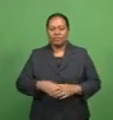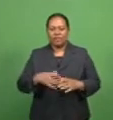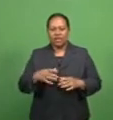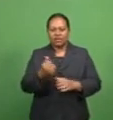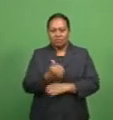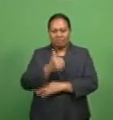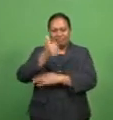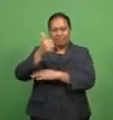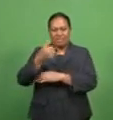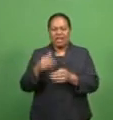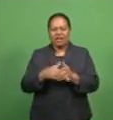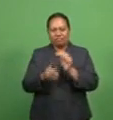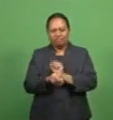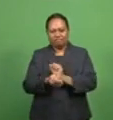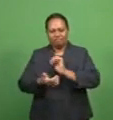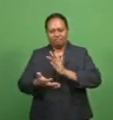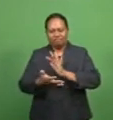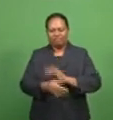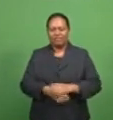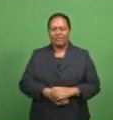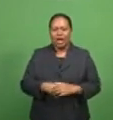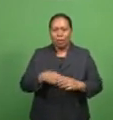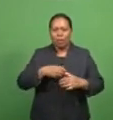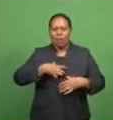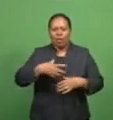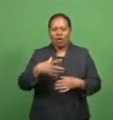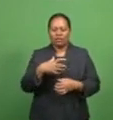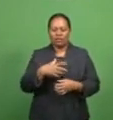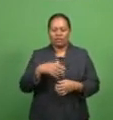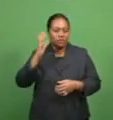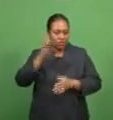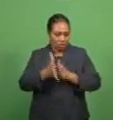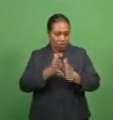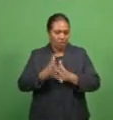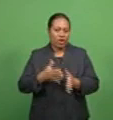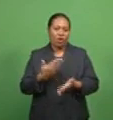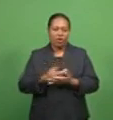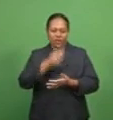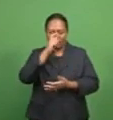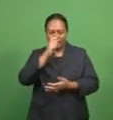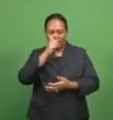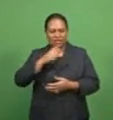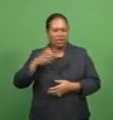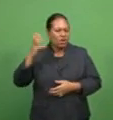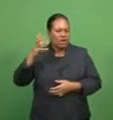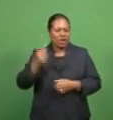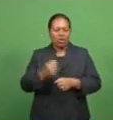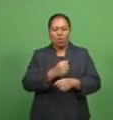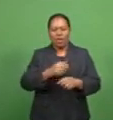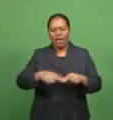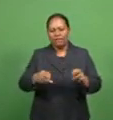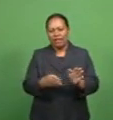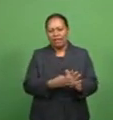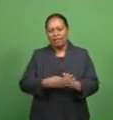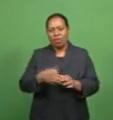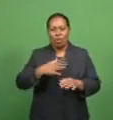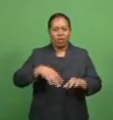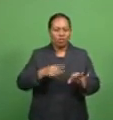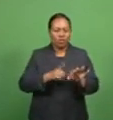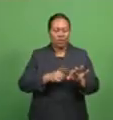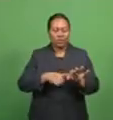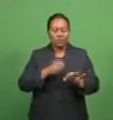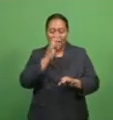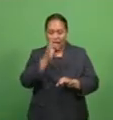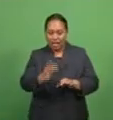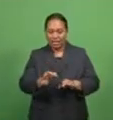O'Mara granted bail. Now for these stories and others, tune in daily to our sister radio station Gold FM. A poll question we're